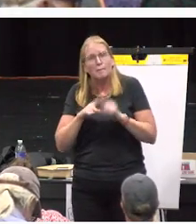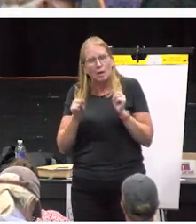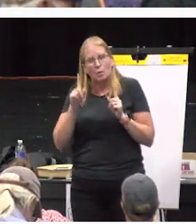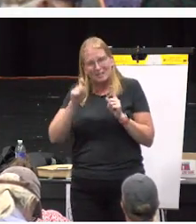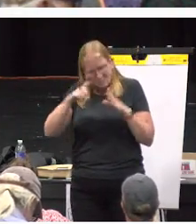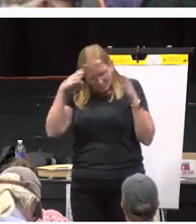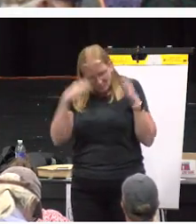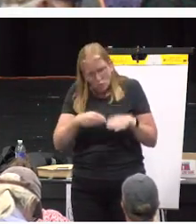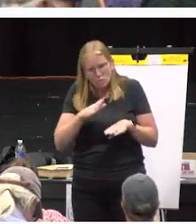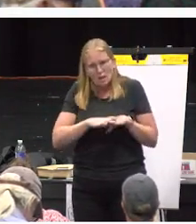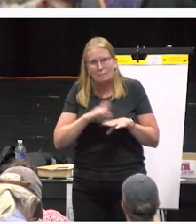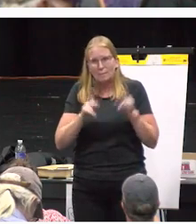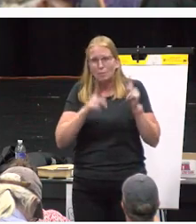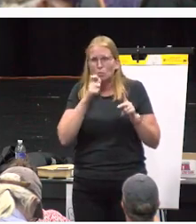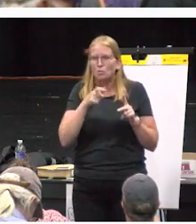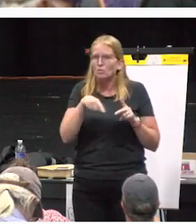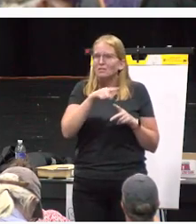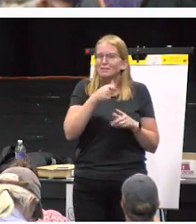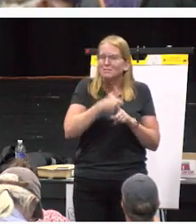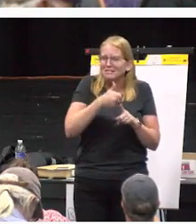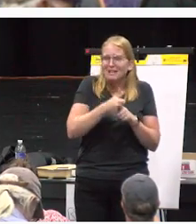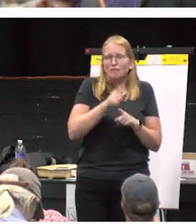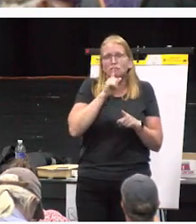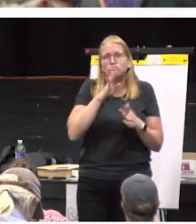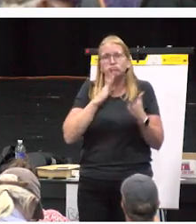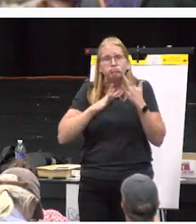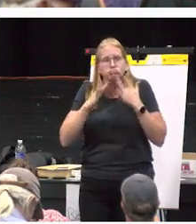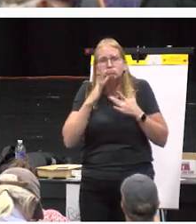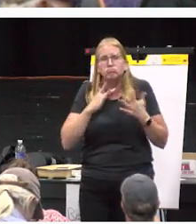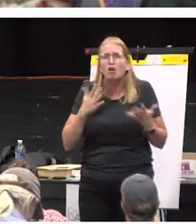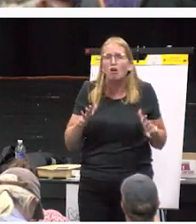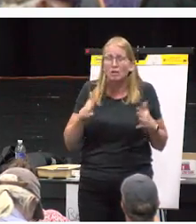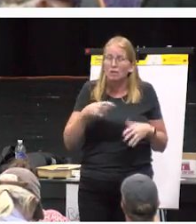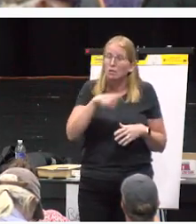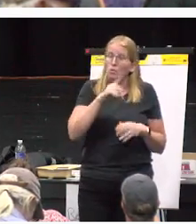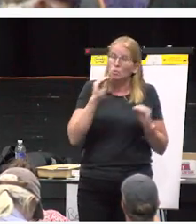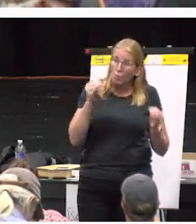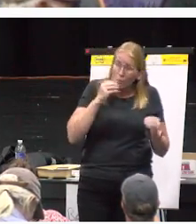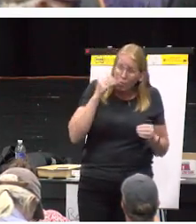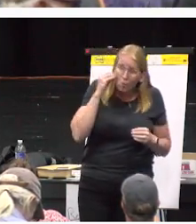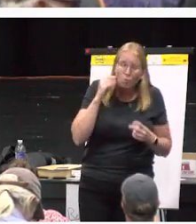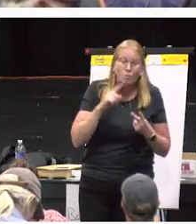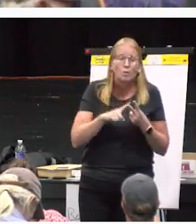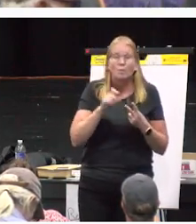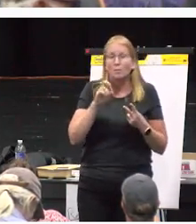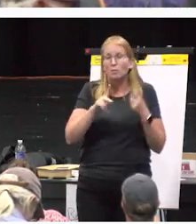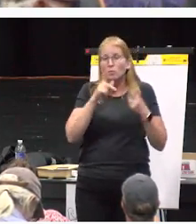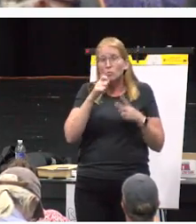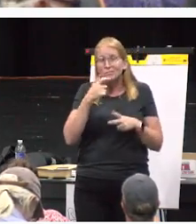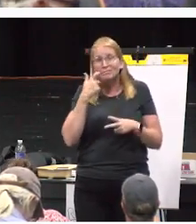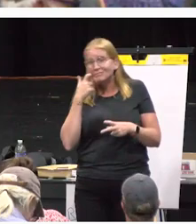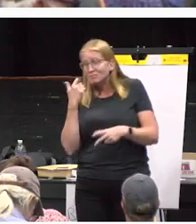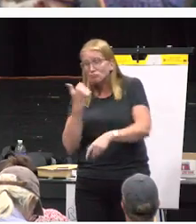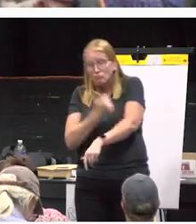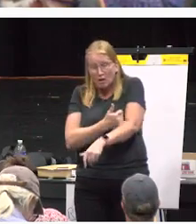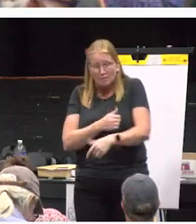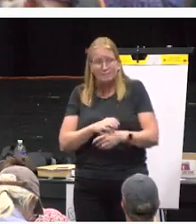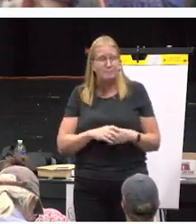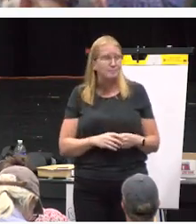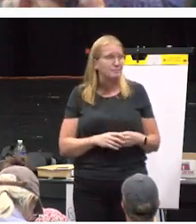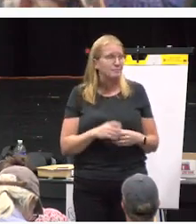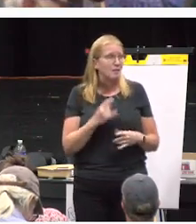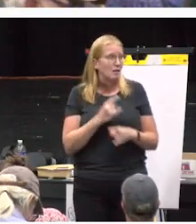on supporting the most disadvantaged residents, including the unhoused or those experiencing substance misuse disorder.